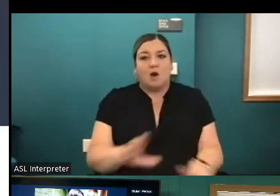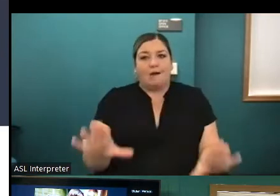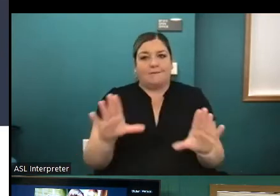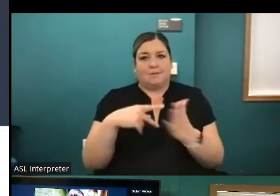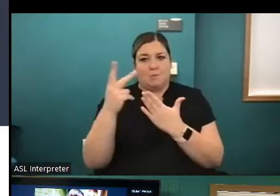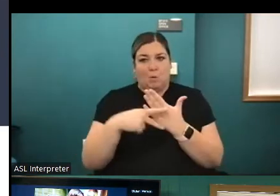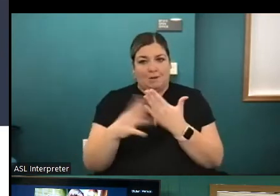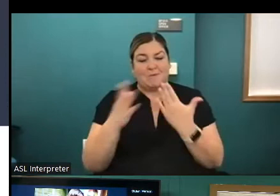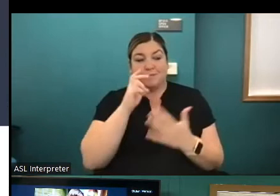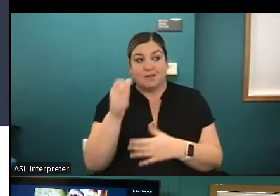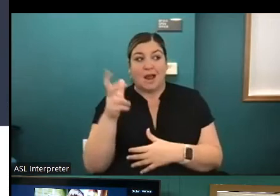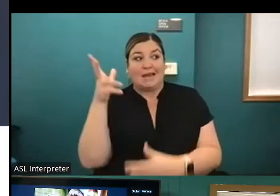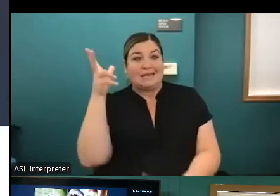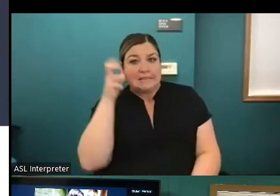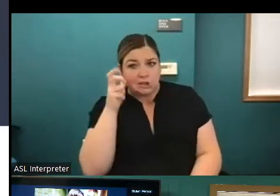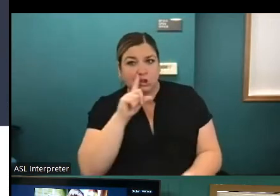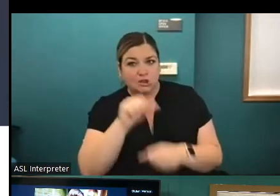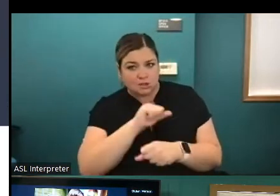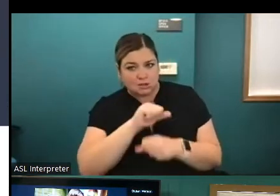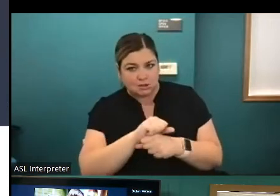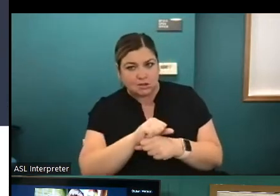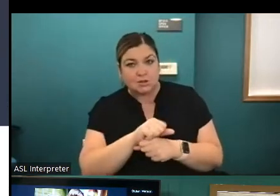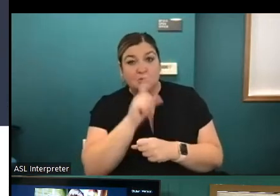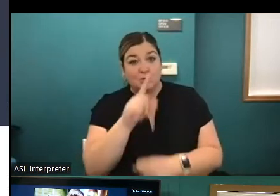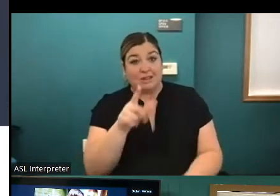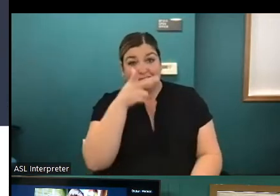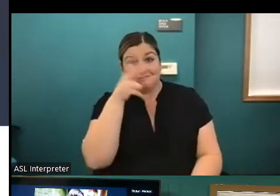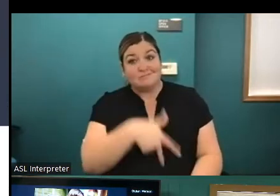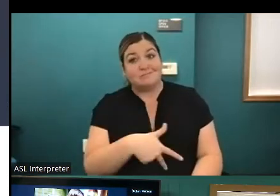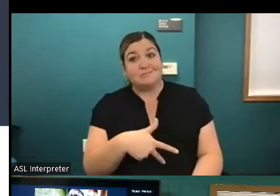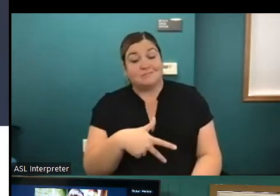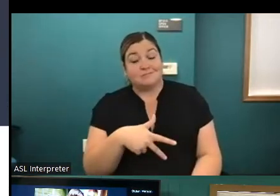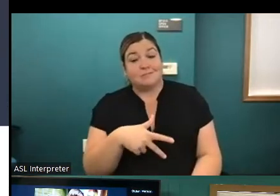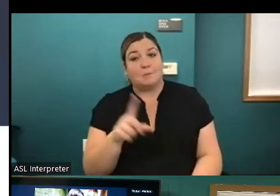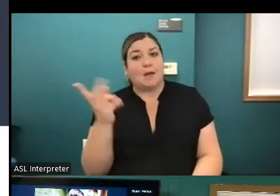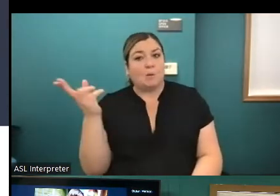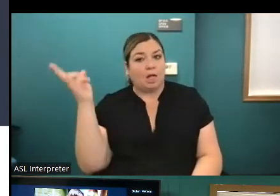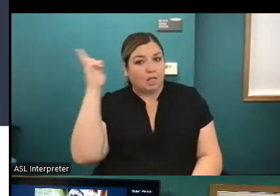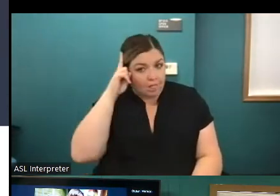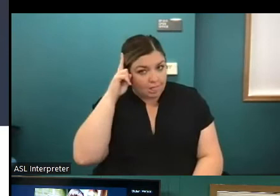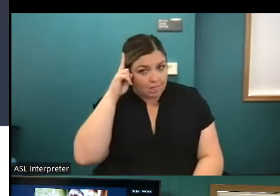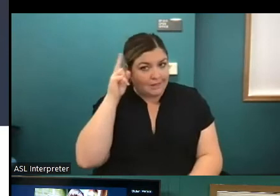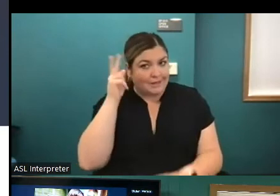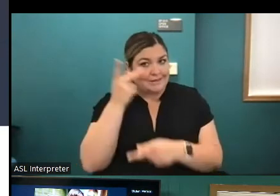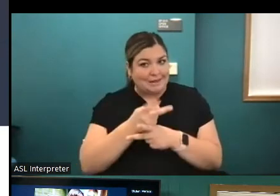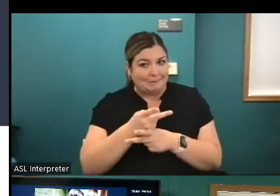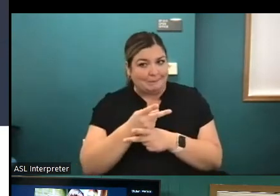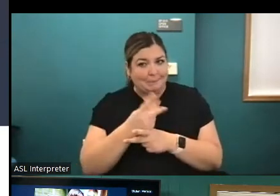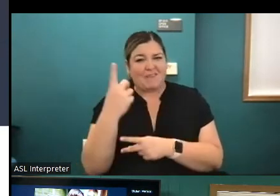audible. It's for sure a crappy program, but it's one they'll keep on their head. And that's step